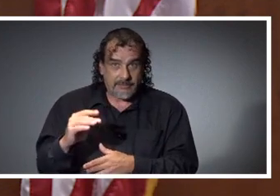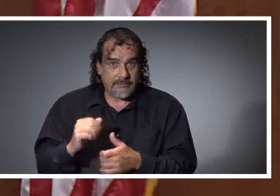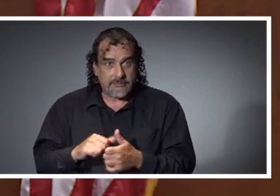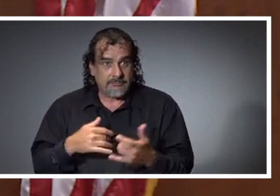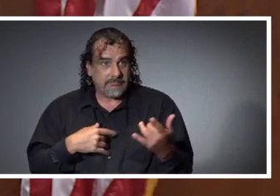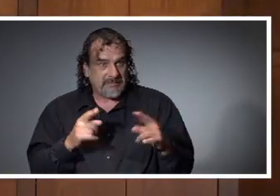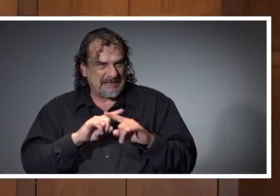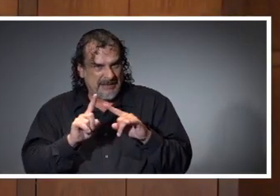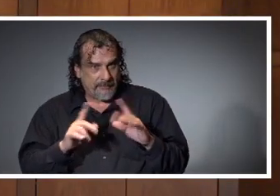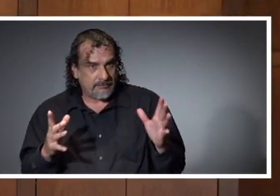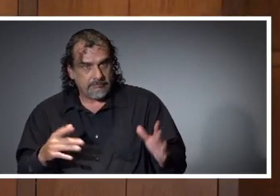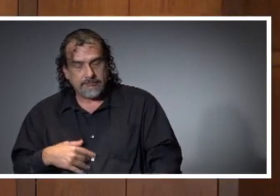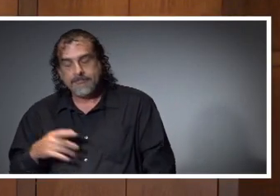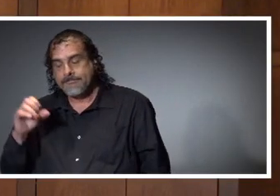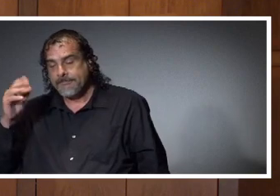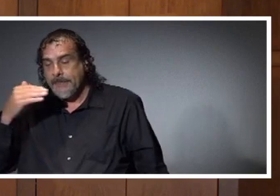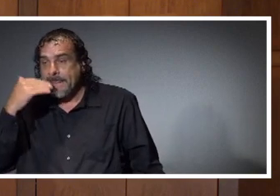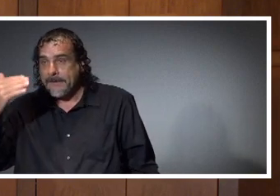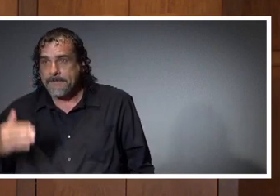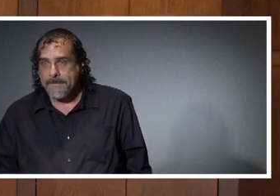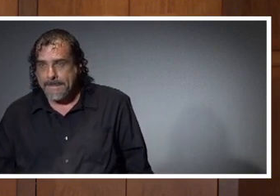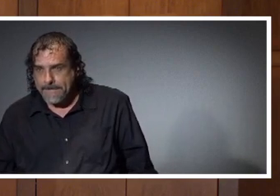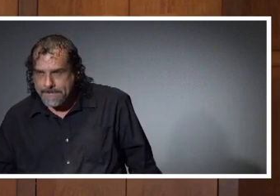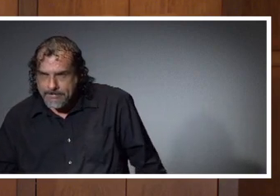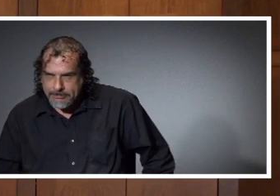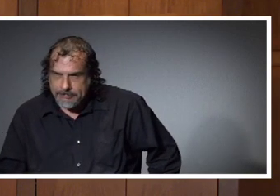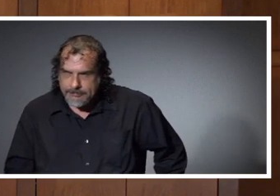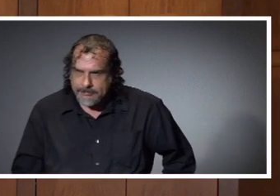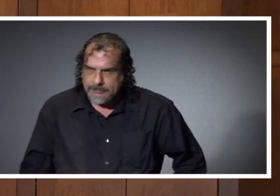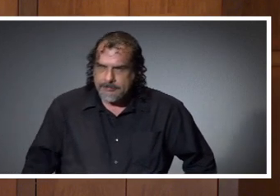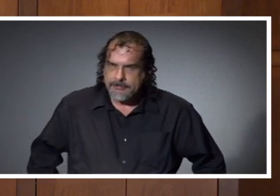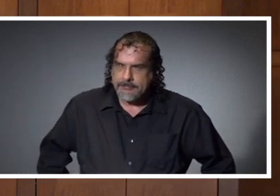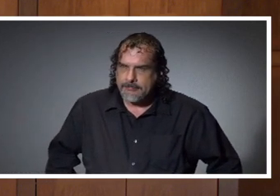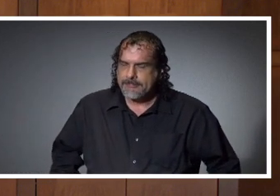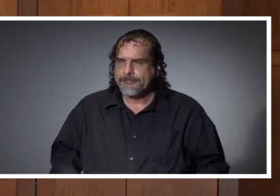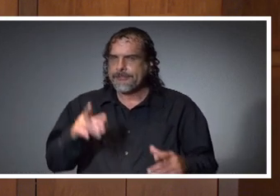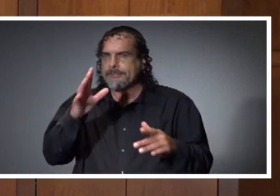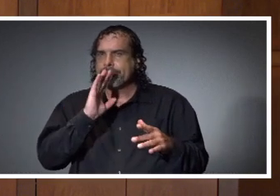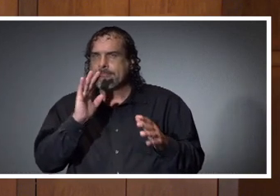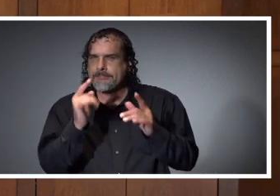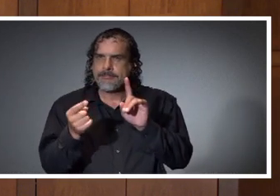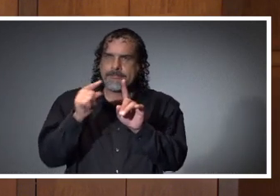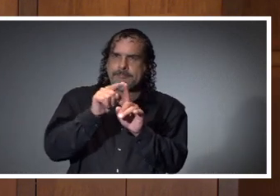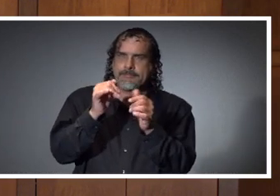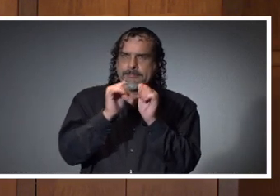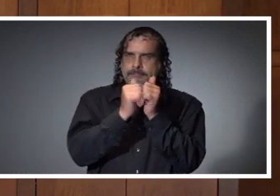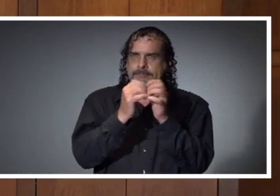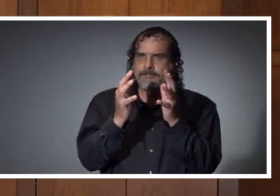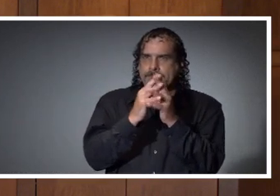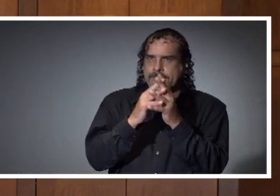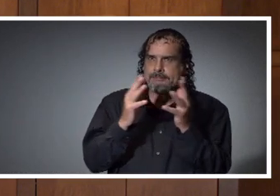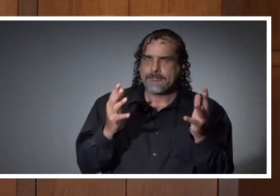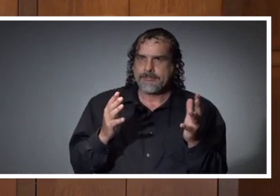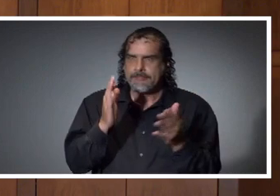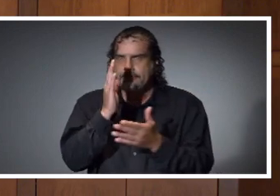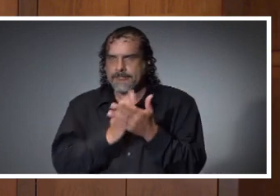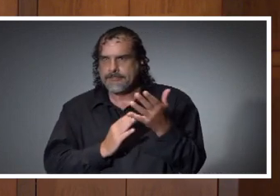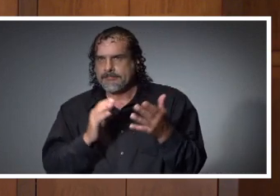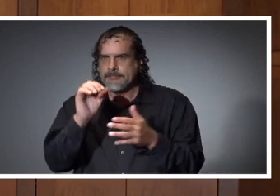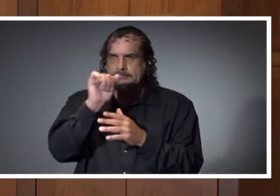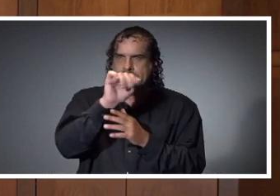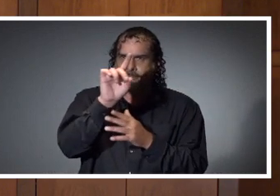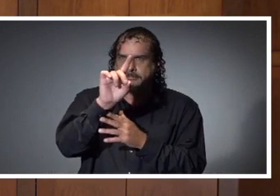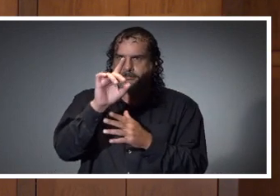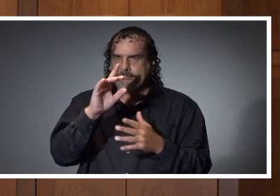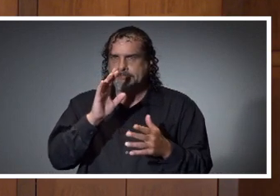sure. Yes. Yes. I want to follow back up on the sports football thing. Some athletic directors are saying they're concerned that there's